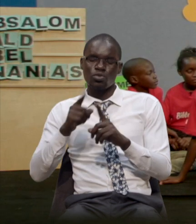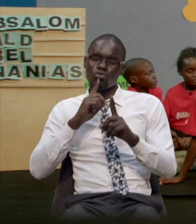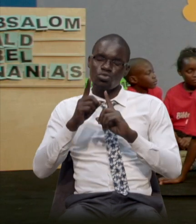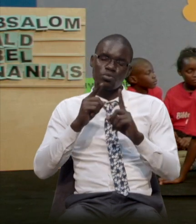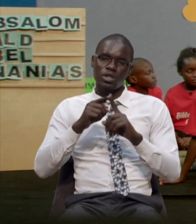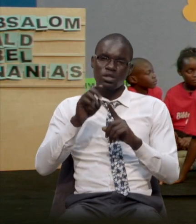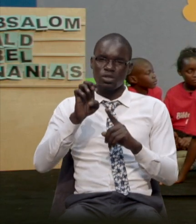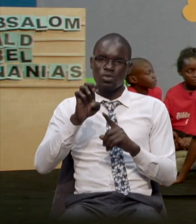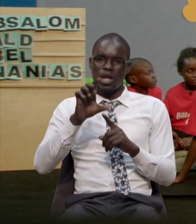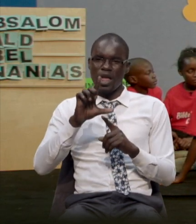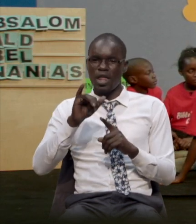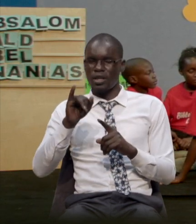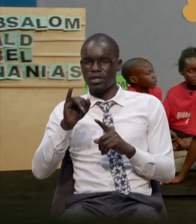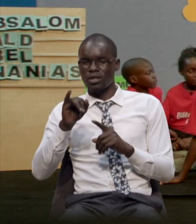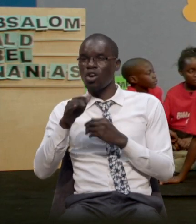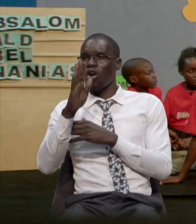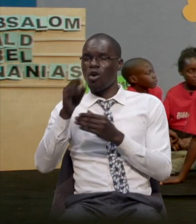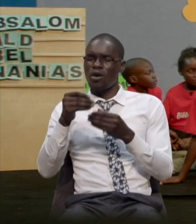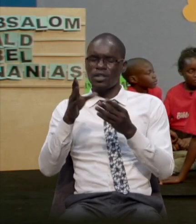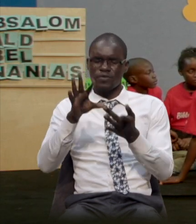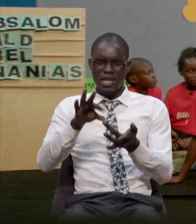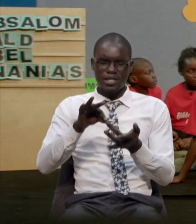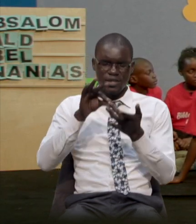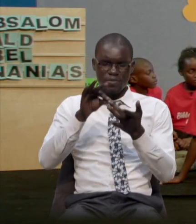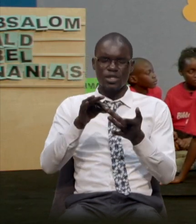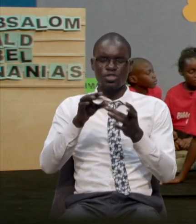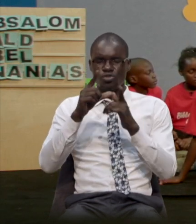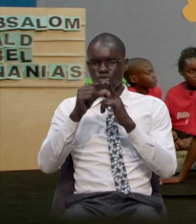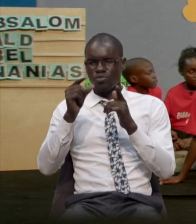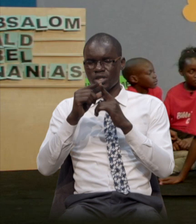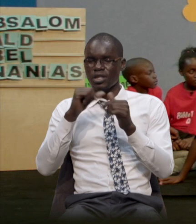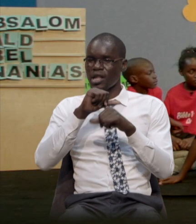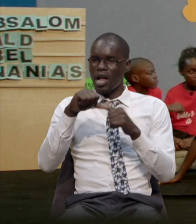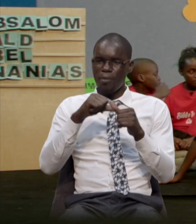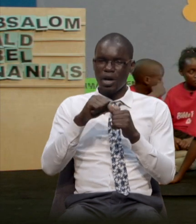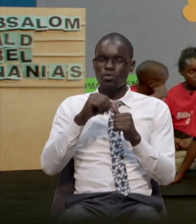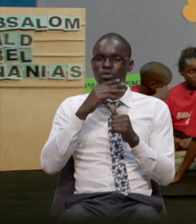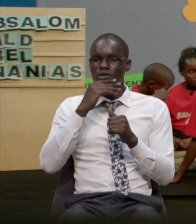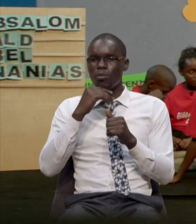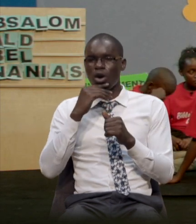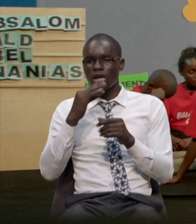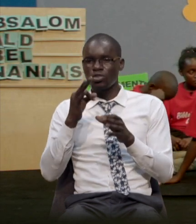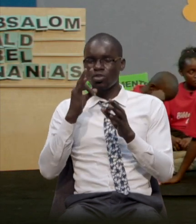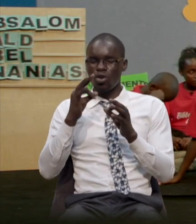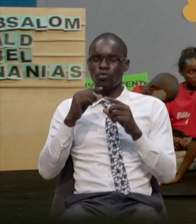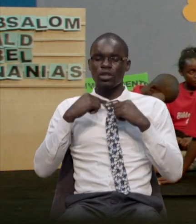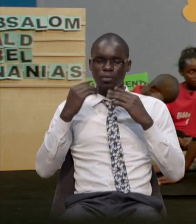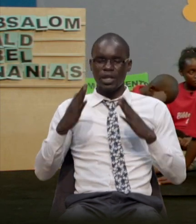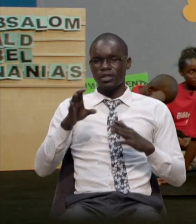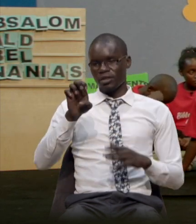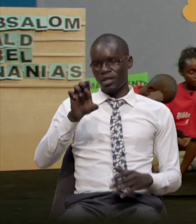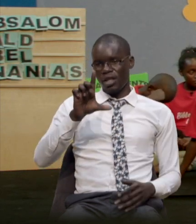message to Samuel. And the message was about the boys of Priest Eli. Because these